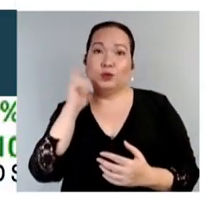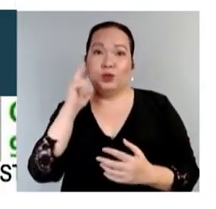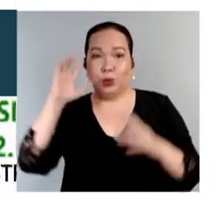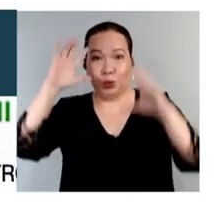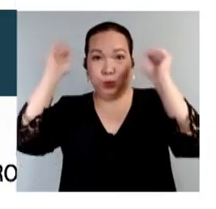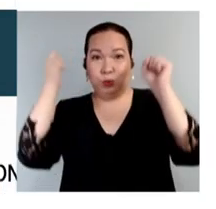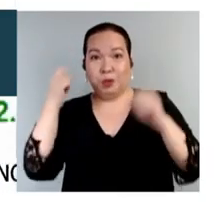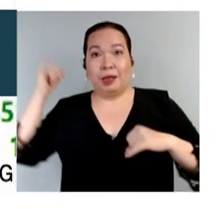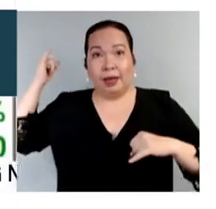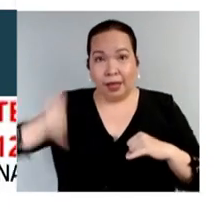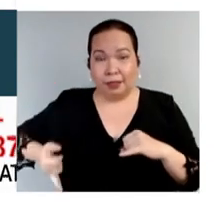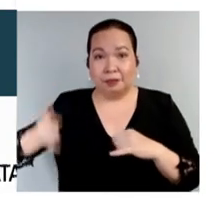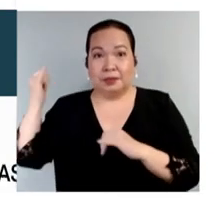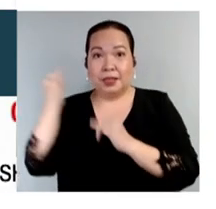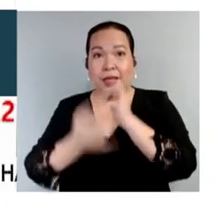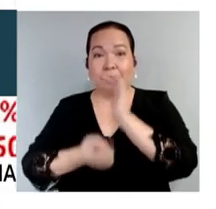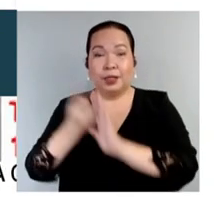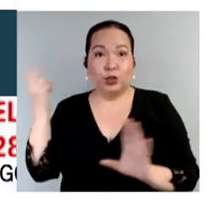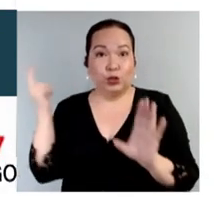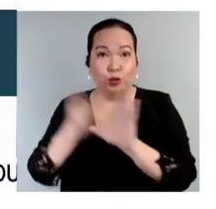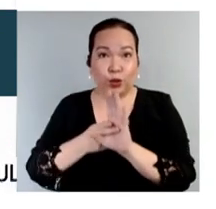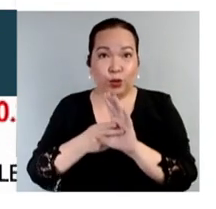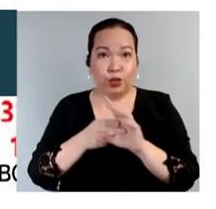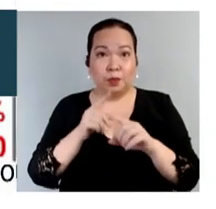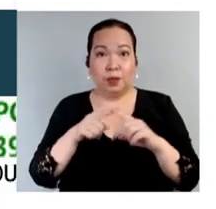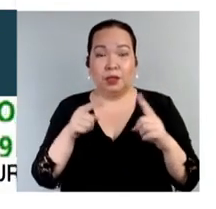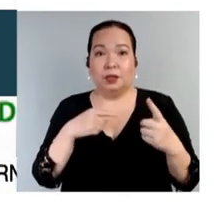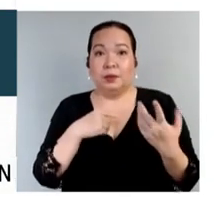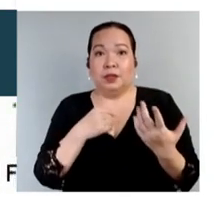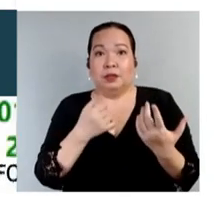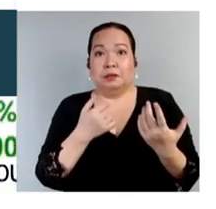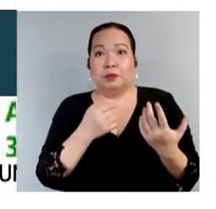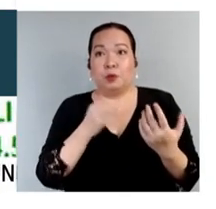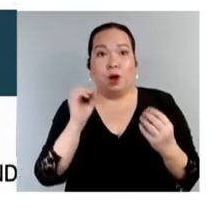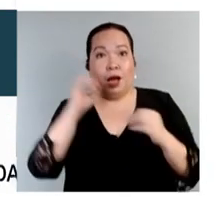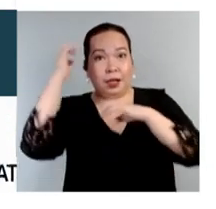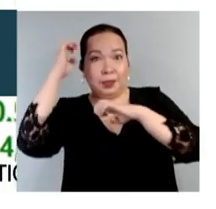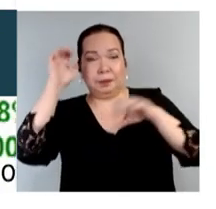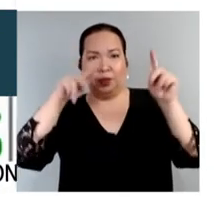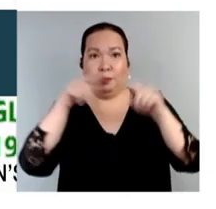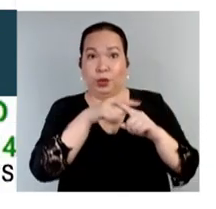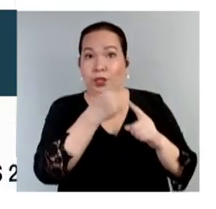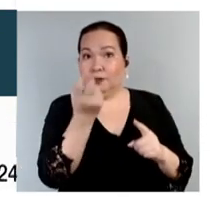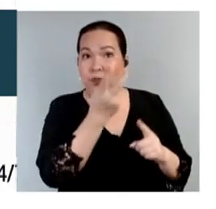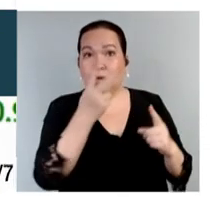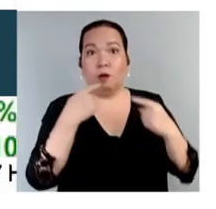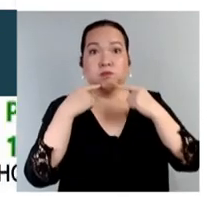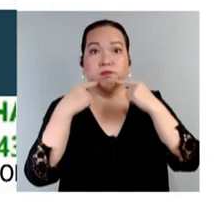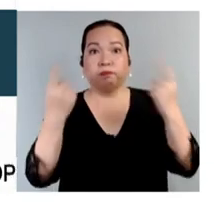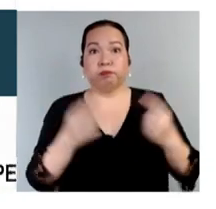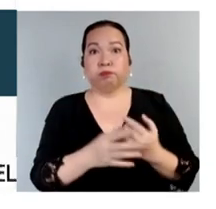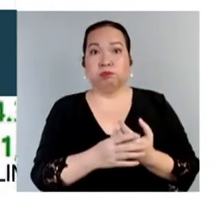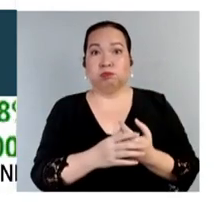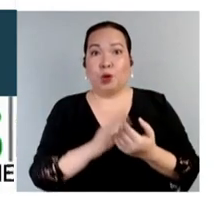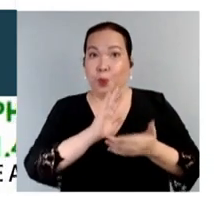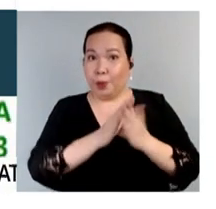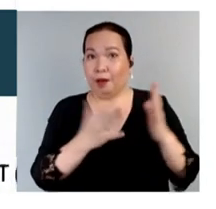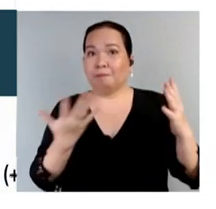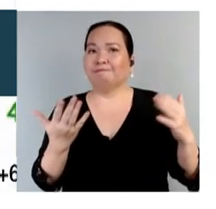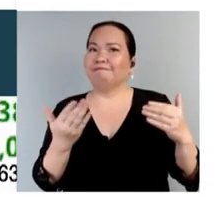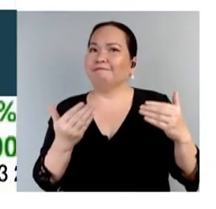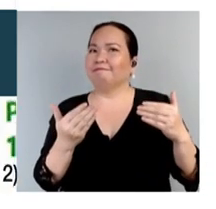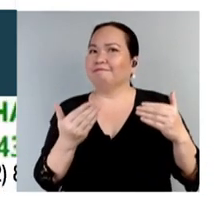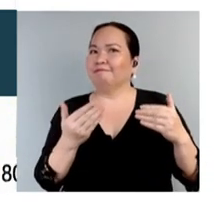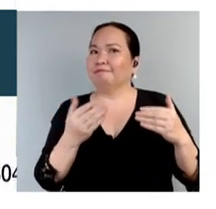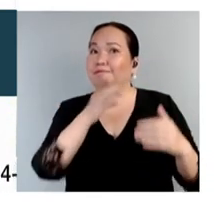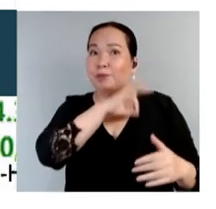No one must have thought that declaring early, in fact, can be made an advantage. So I'd like to